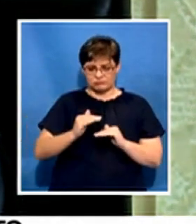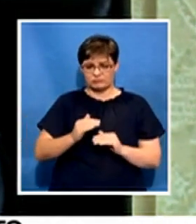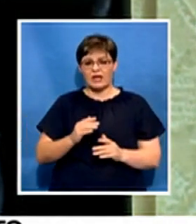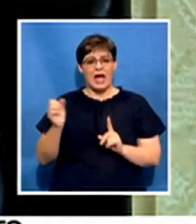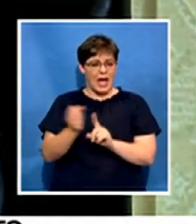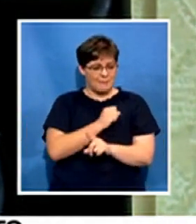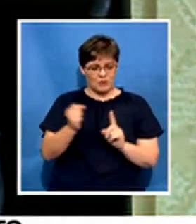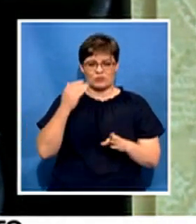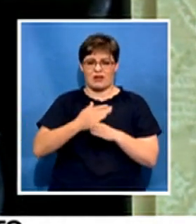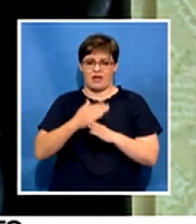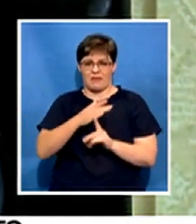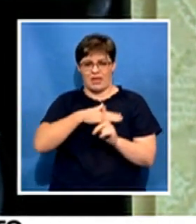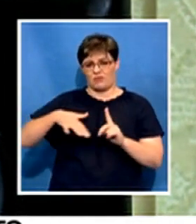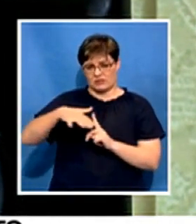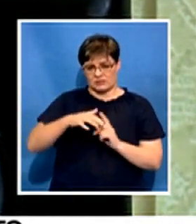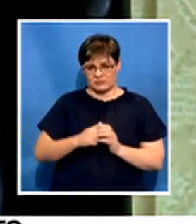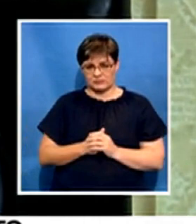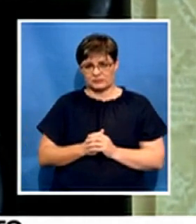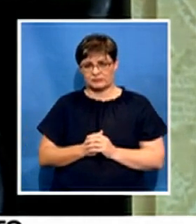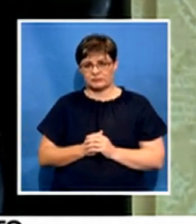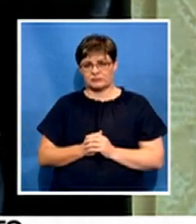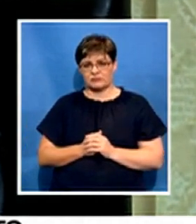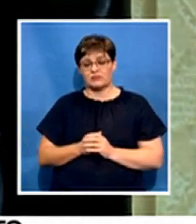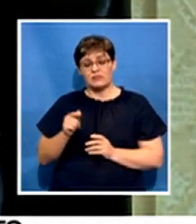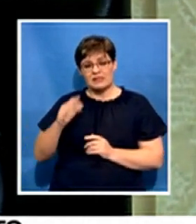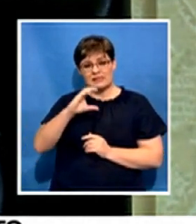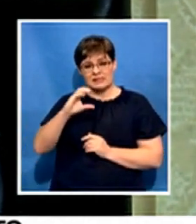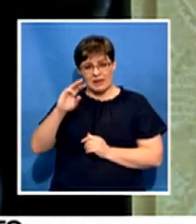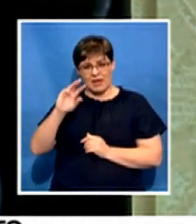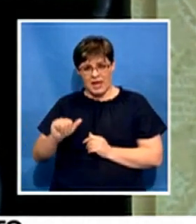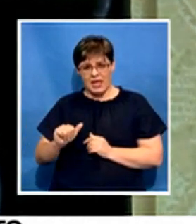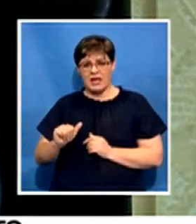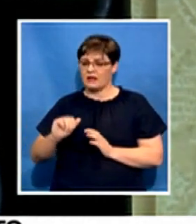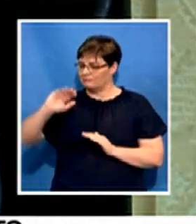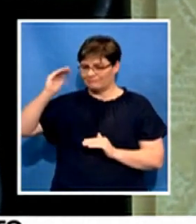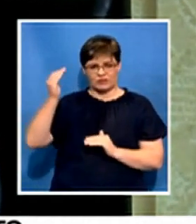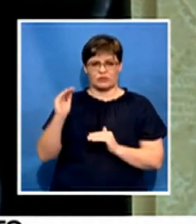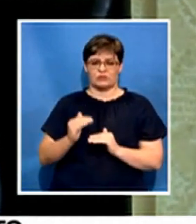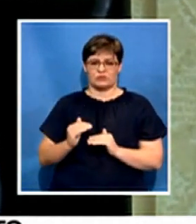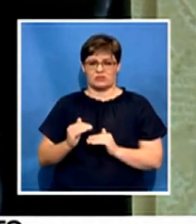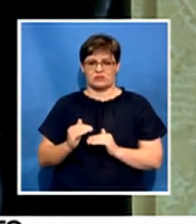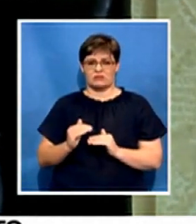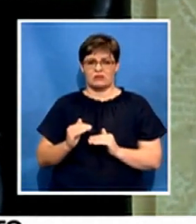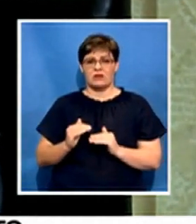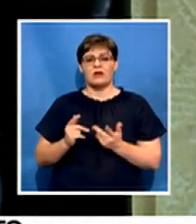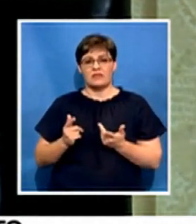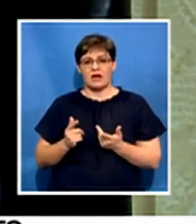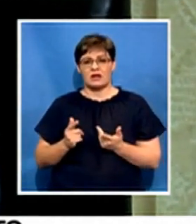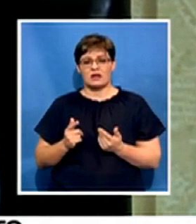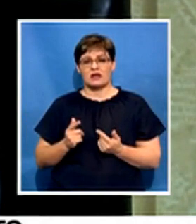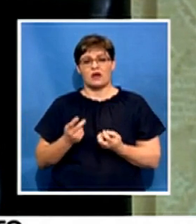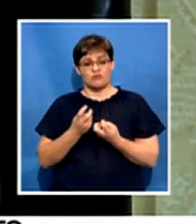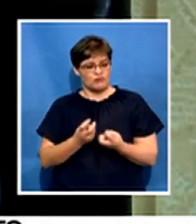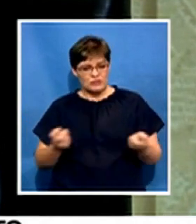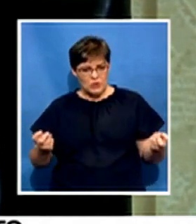be faced with a massive reduced CCMA that will be so starved of resources that will be unable to